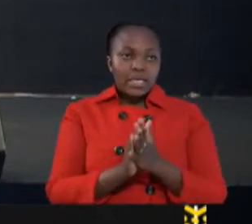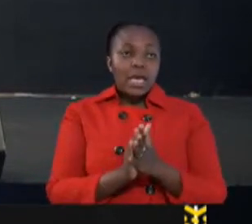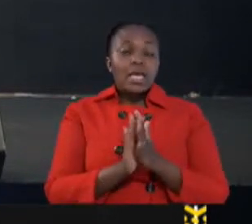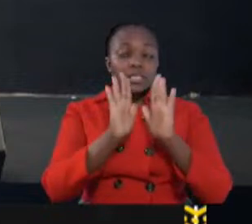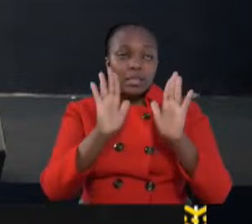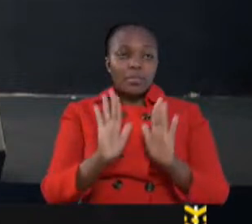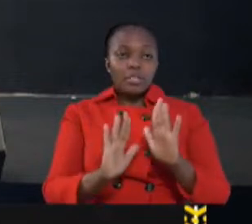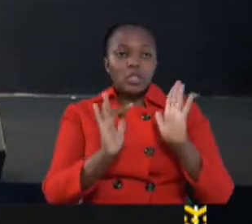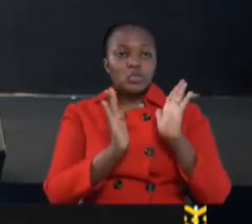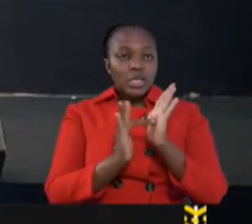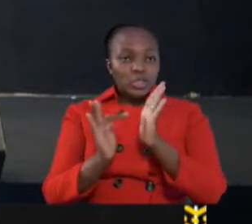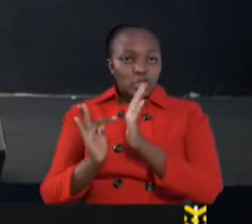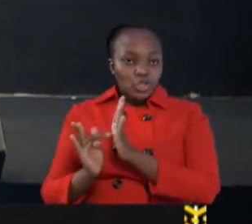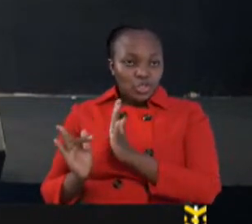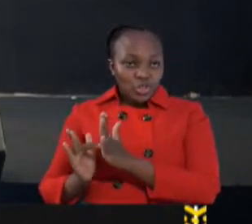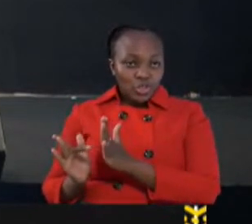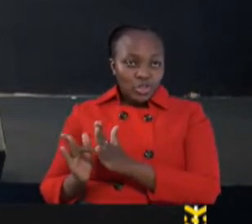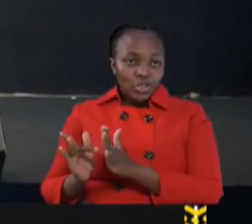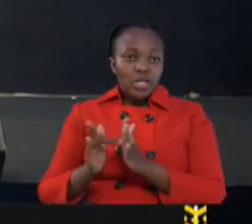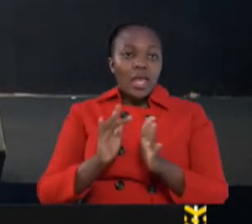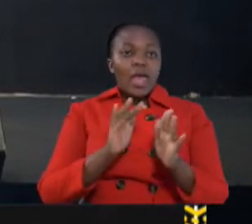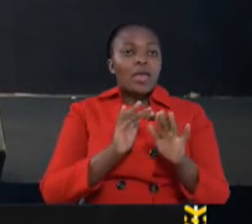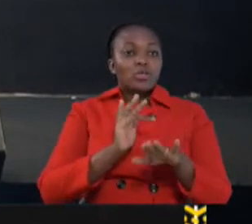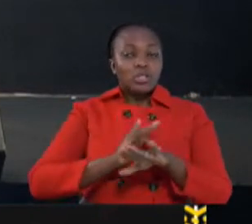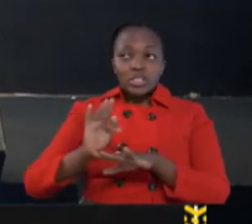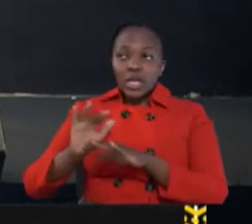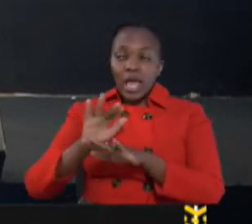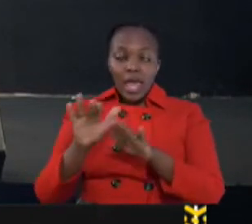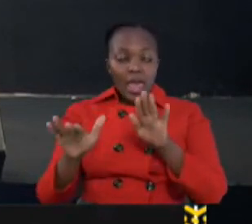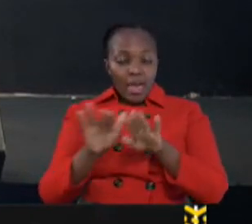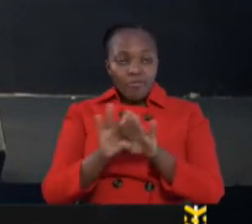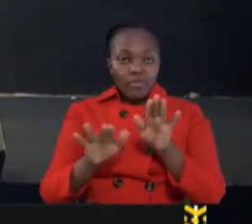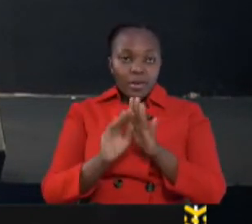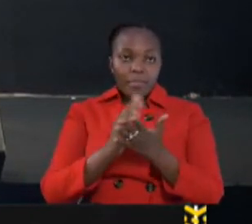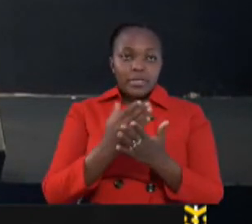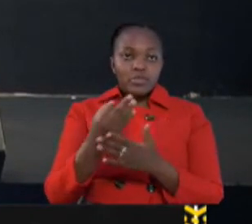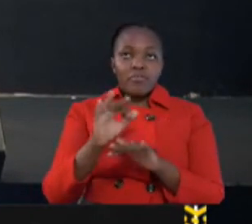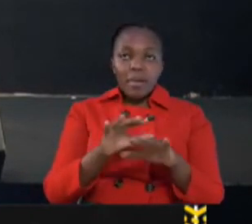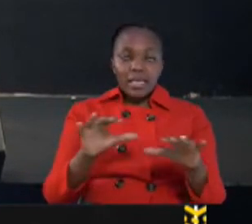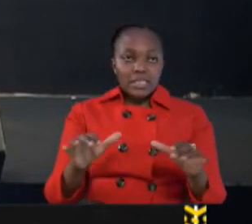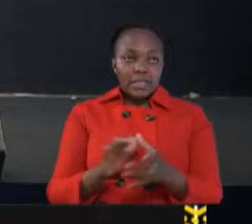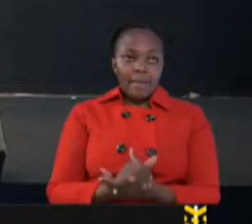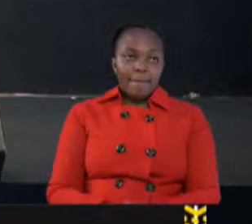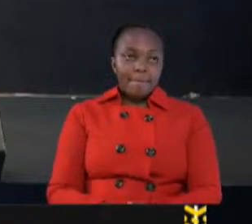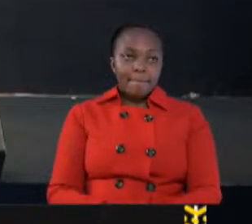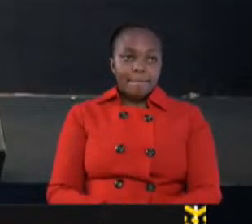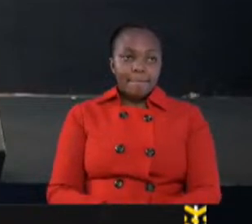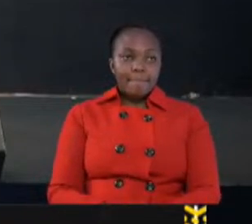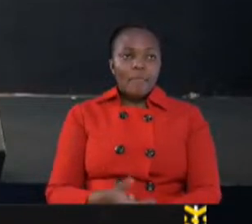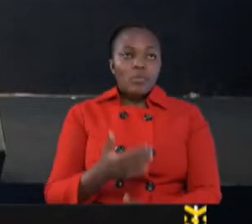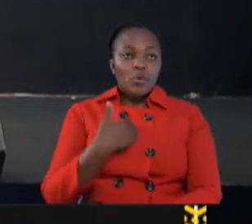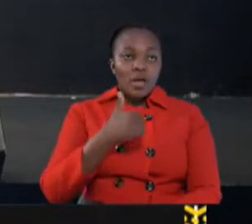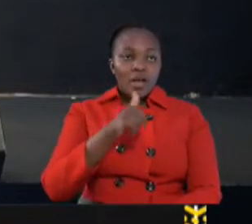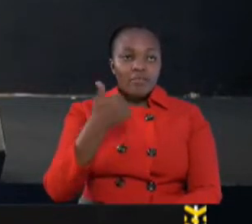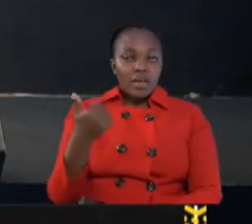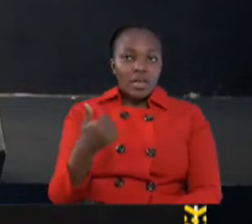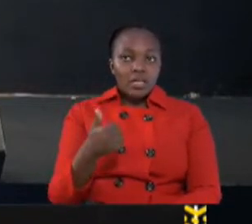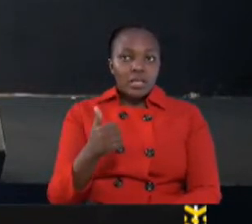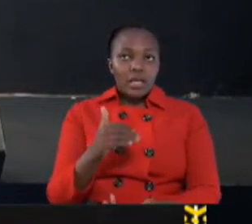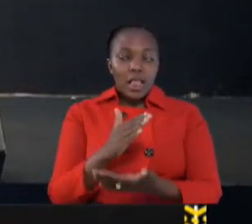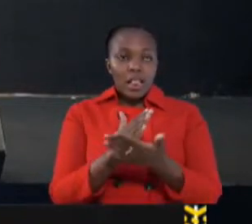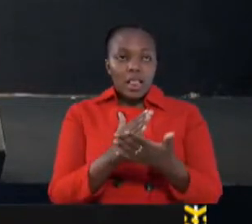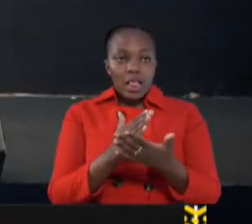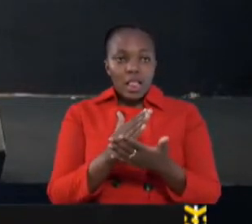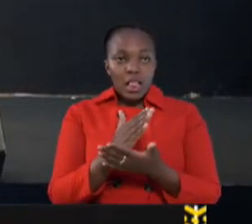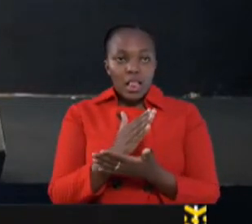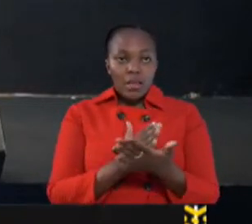because that way you're able to reach as many people as possible. And then there's another element to creating movie and